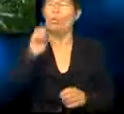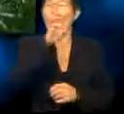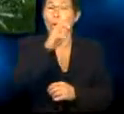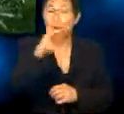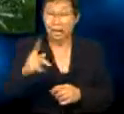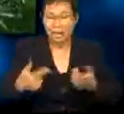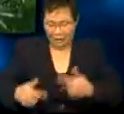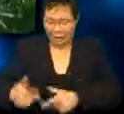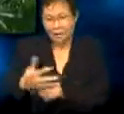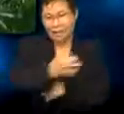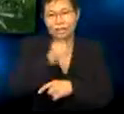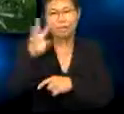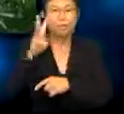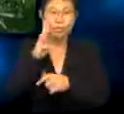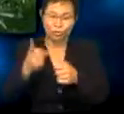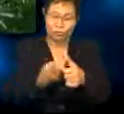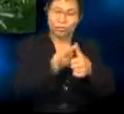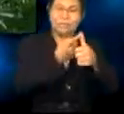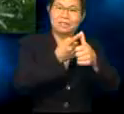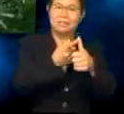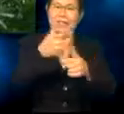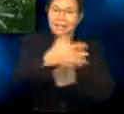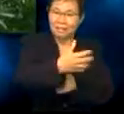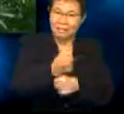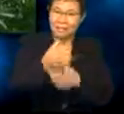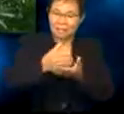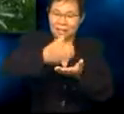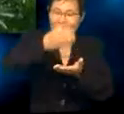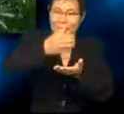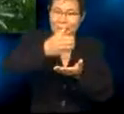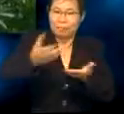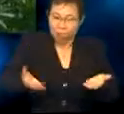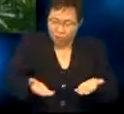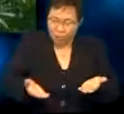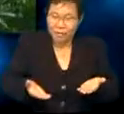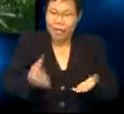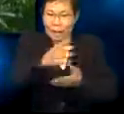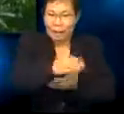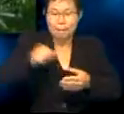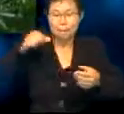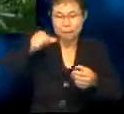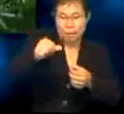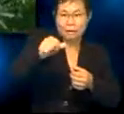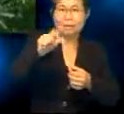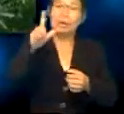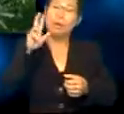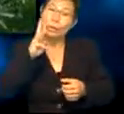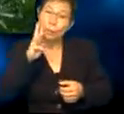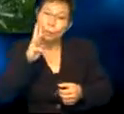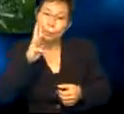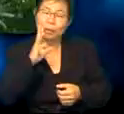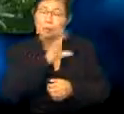Oh, okay. Let's get your drink first. Take a cup here and press